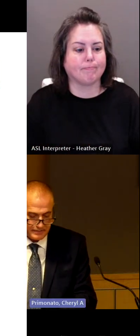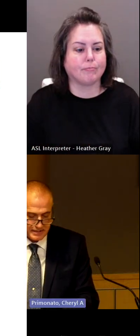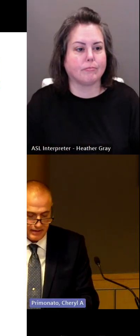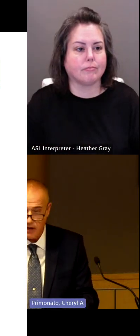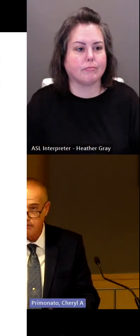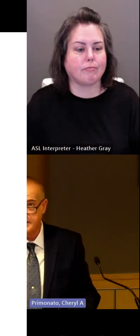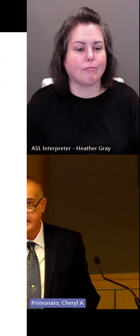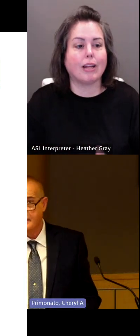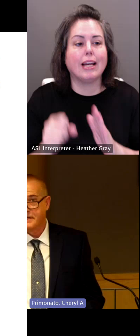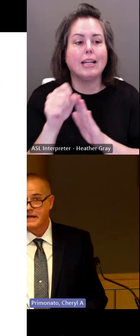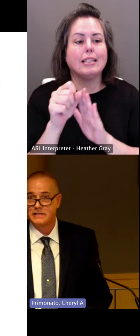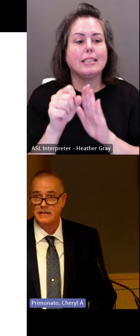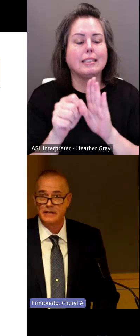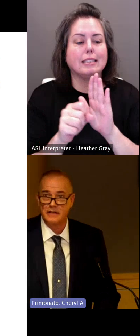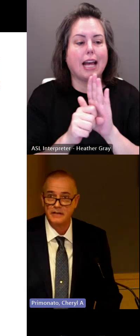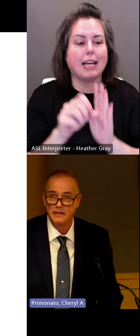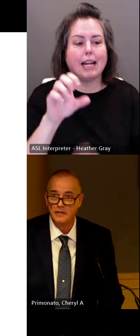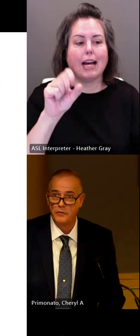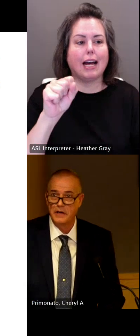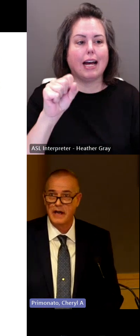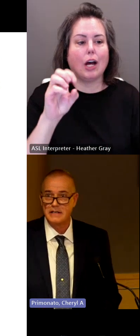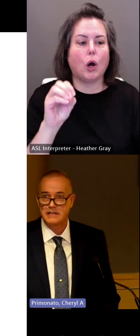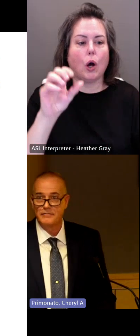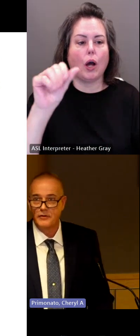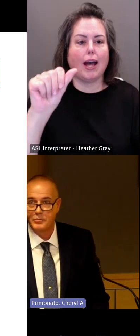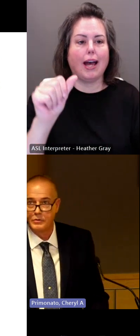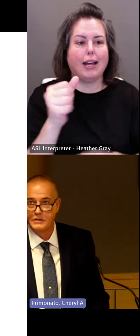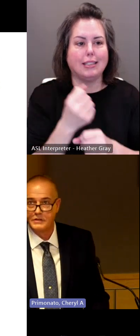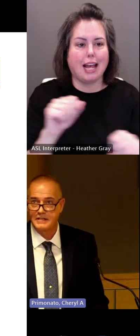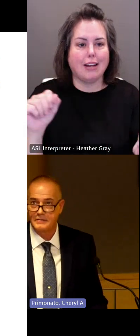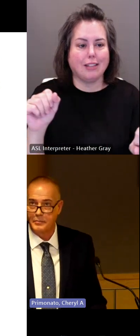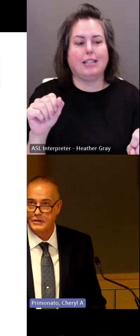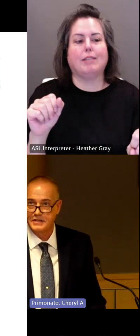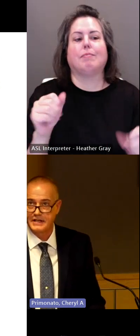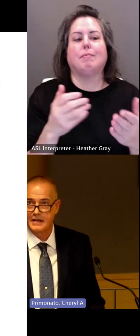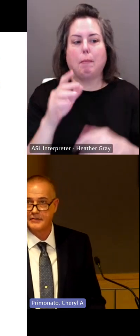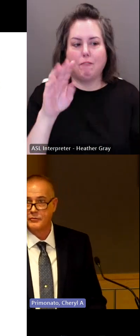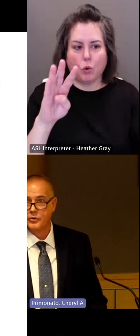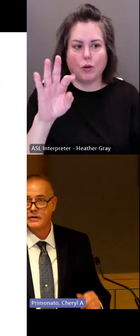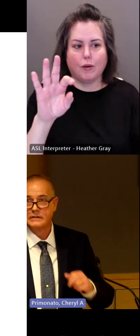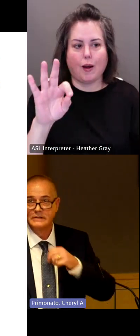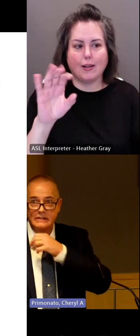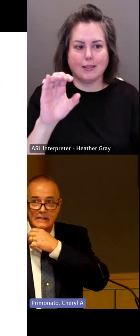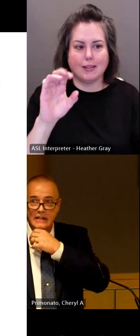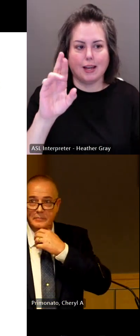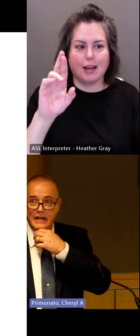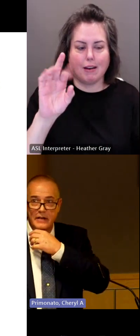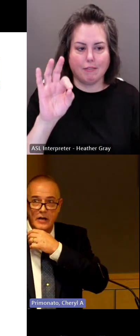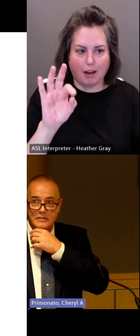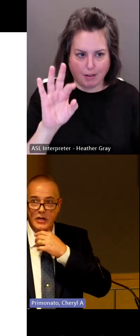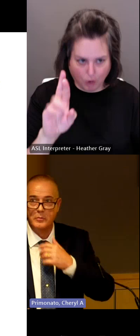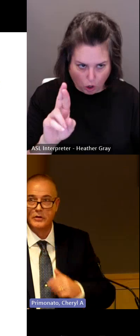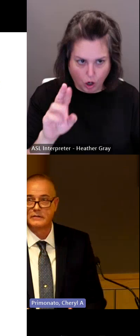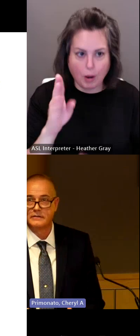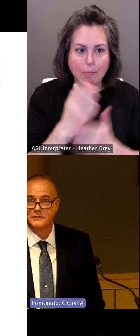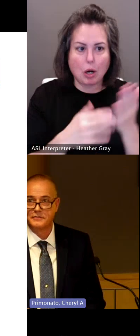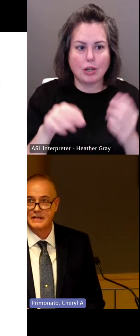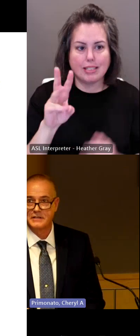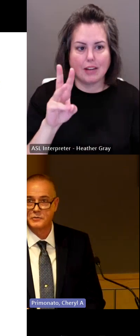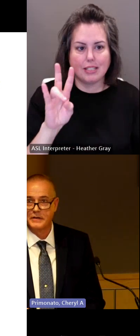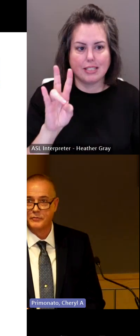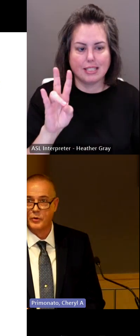State safety oversight updates. 49 CFR Part 674, updated